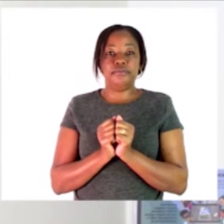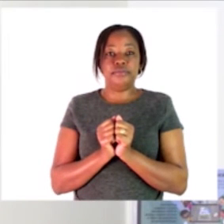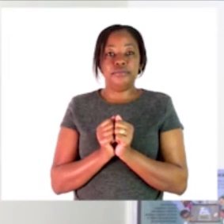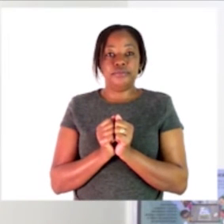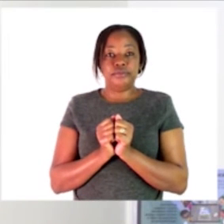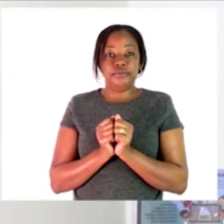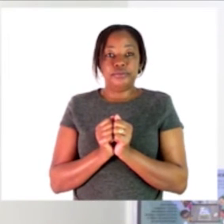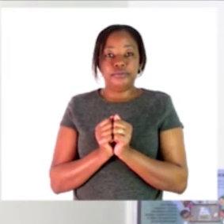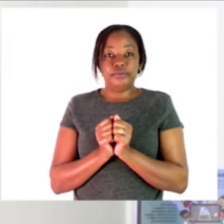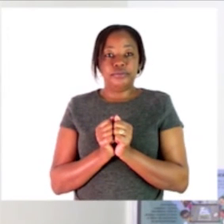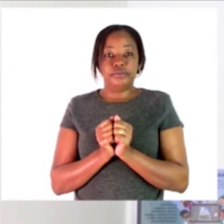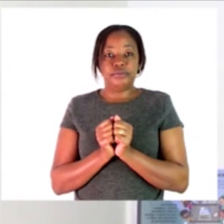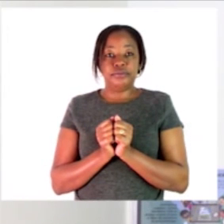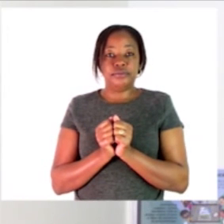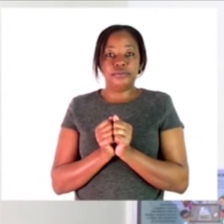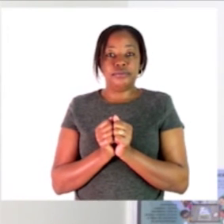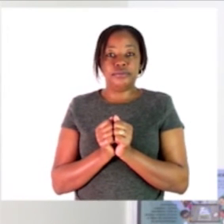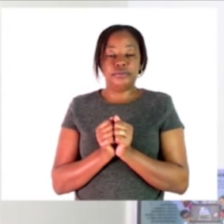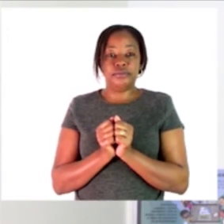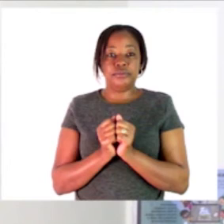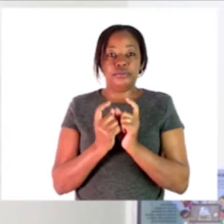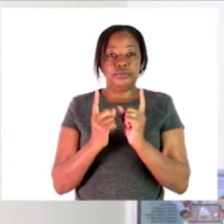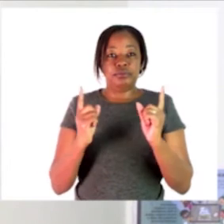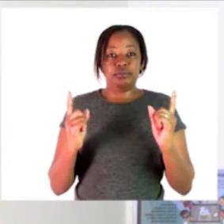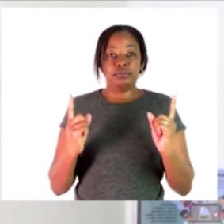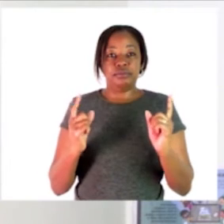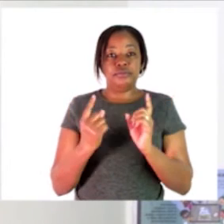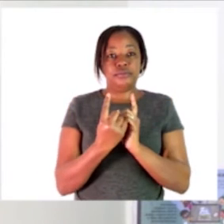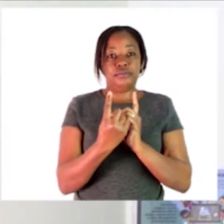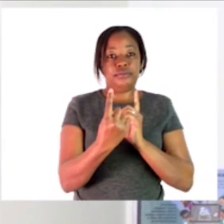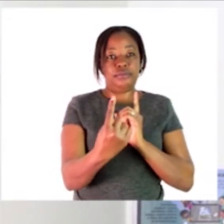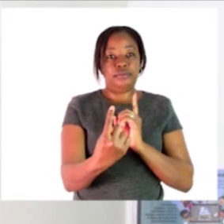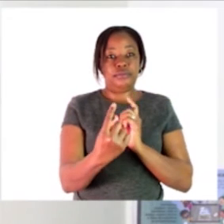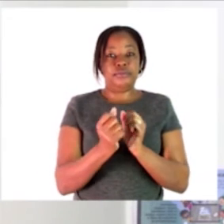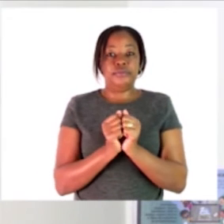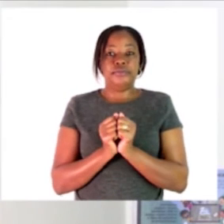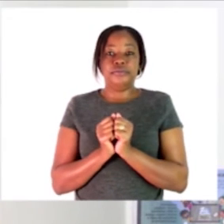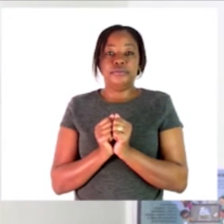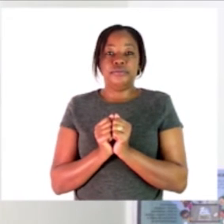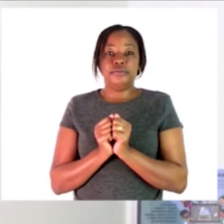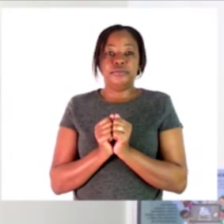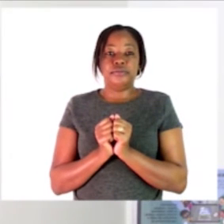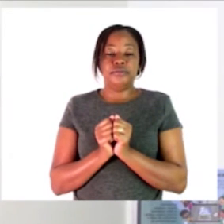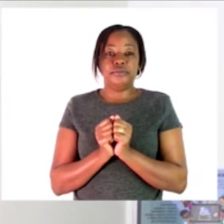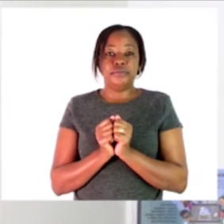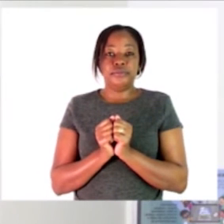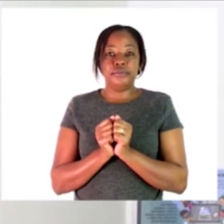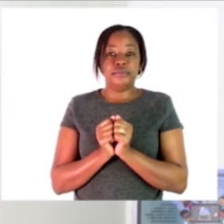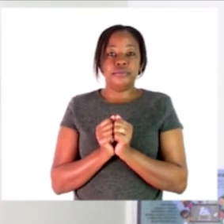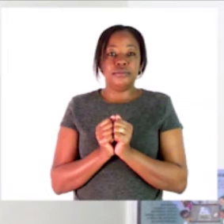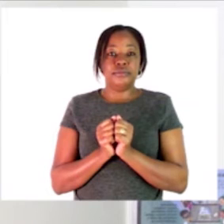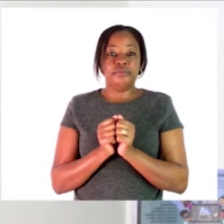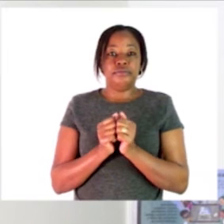1.5 meter. When you do like this, you mustn't touch the next person. Then you are correct. Okay, now let